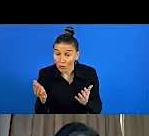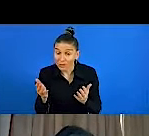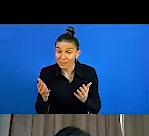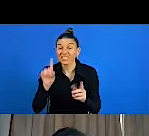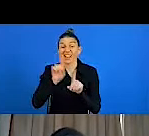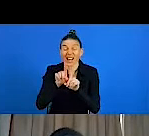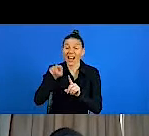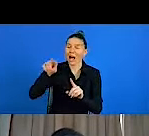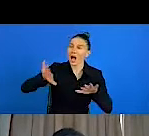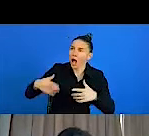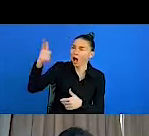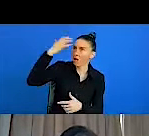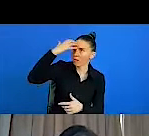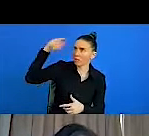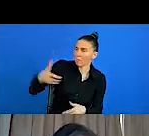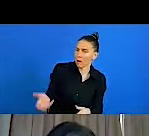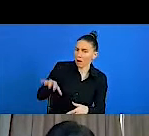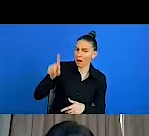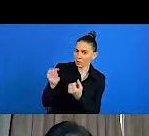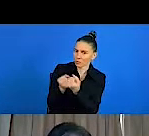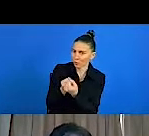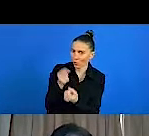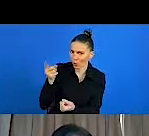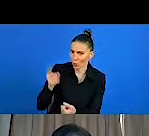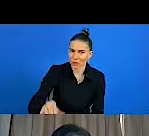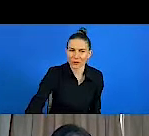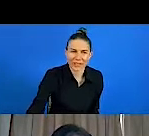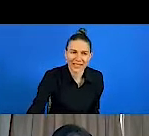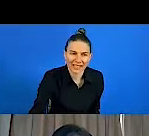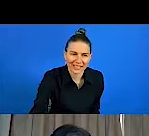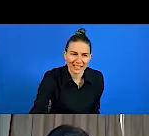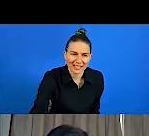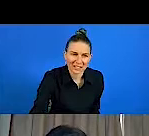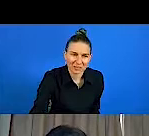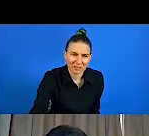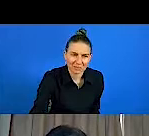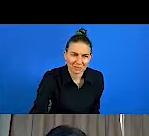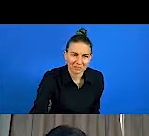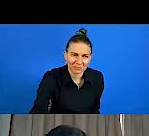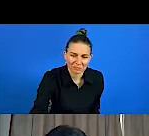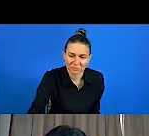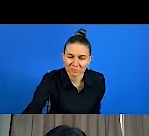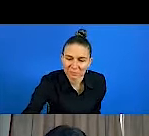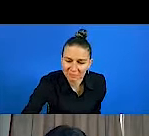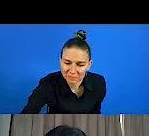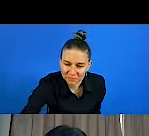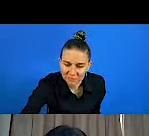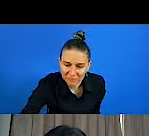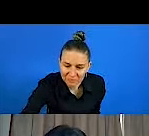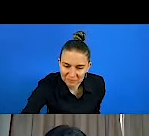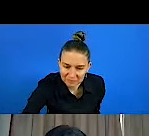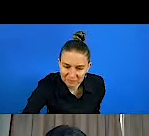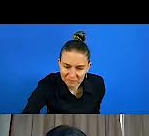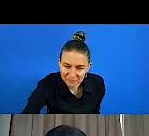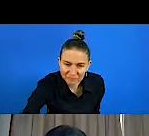Yes. So thank you. As you mentioned, I'm Anika Rahman. I'm a senior social protection economist with the World Bank in